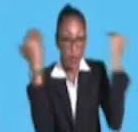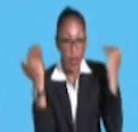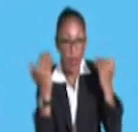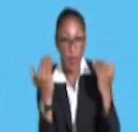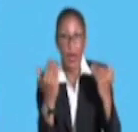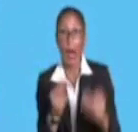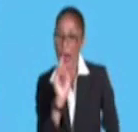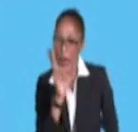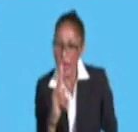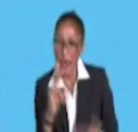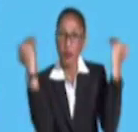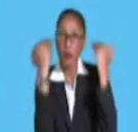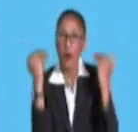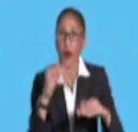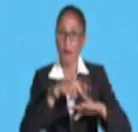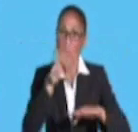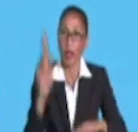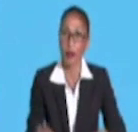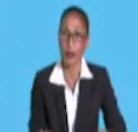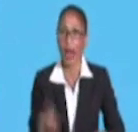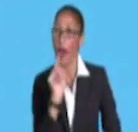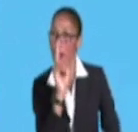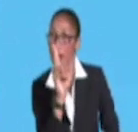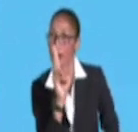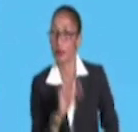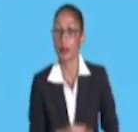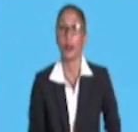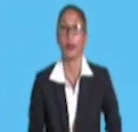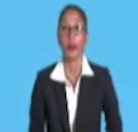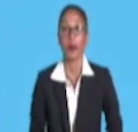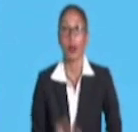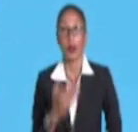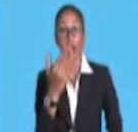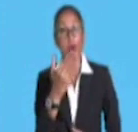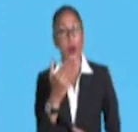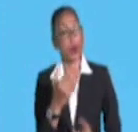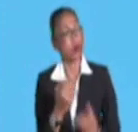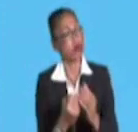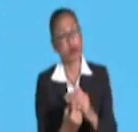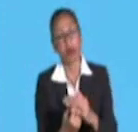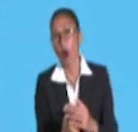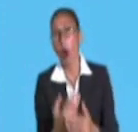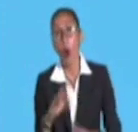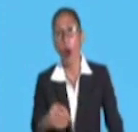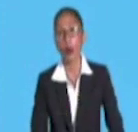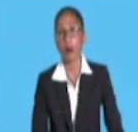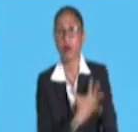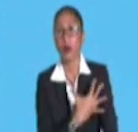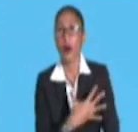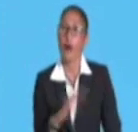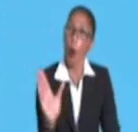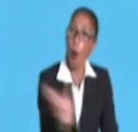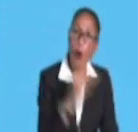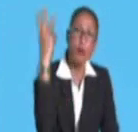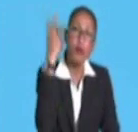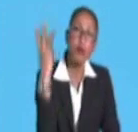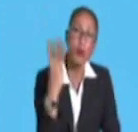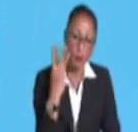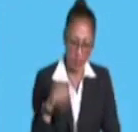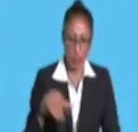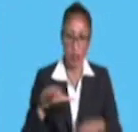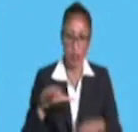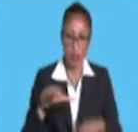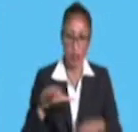your return as Speaker of this Parliament for another term. You are an inspiration to the feminine gender of this country